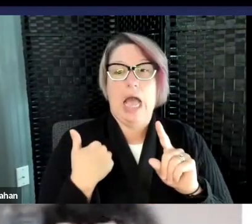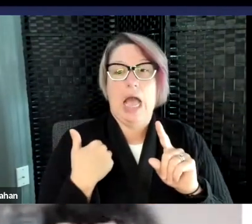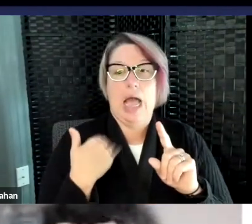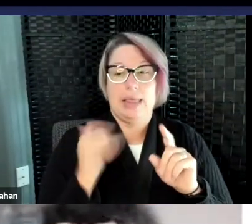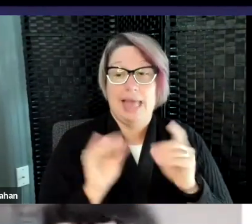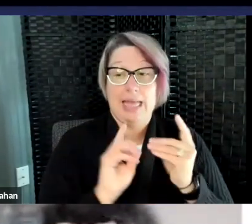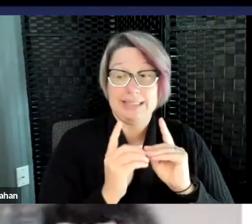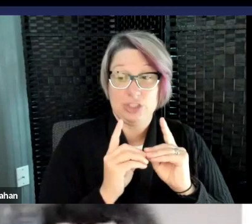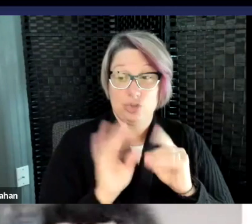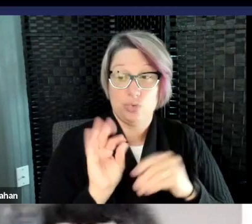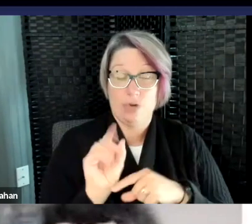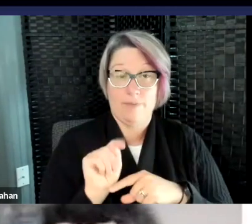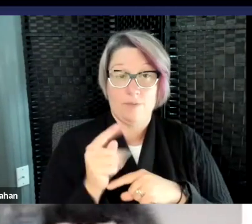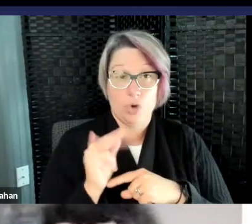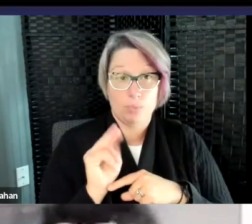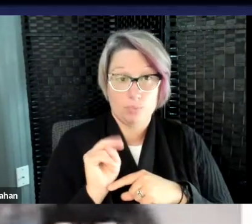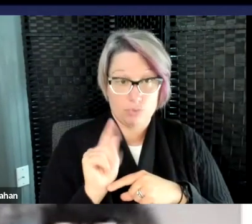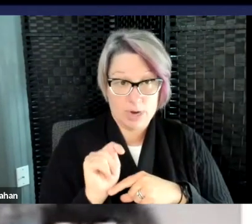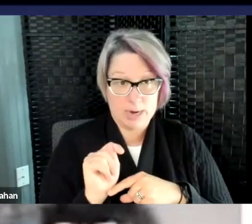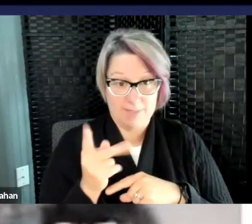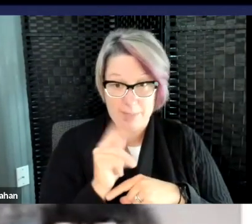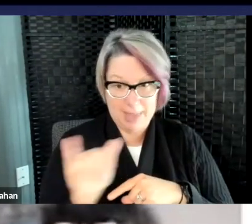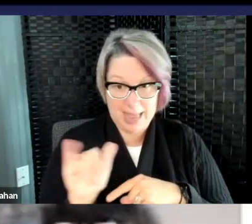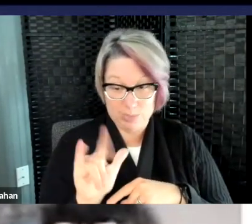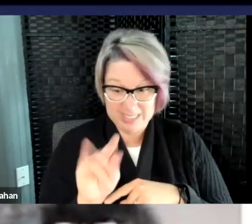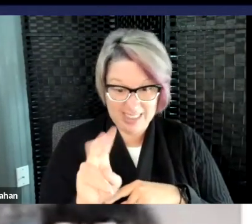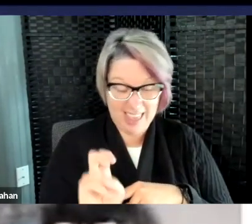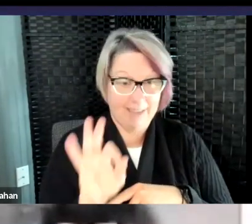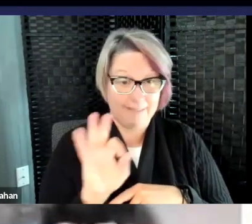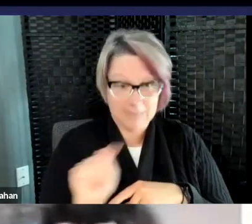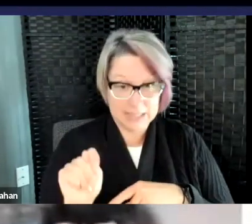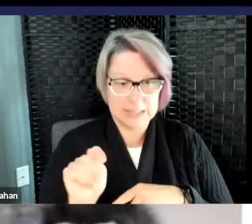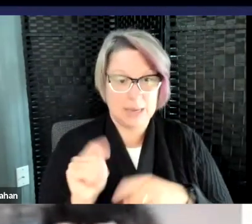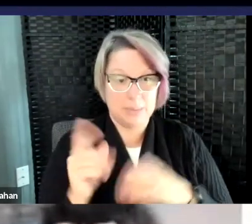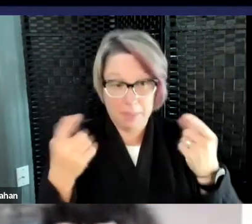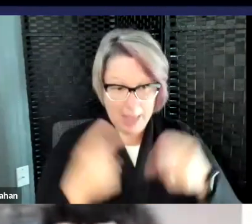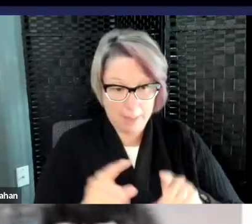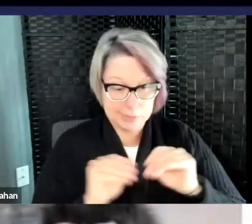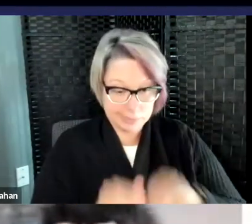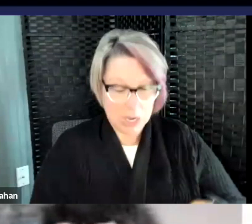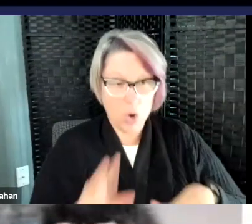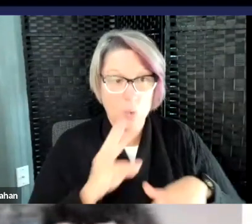It was like a FaceTime video. It was live. Something happens, right? She spills water on her